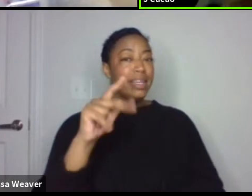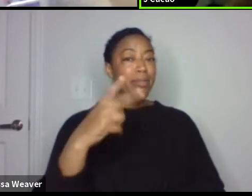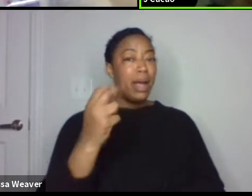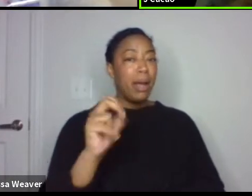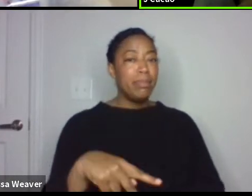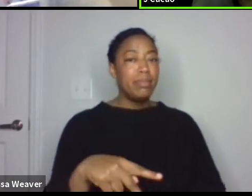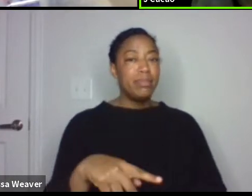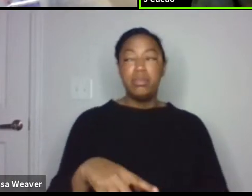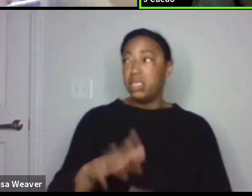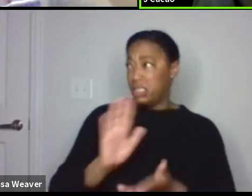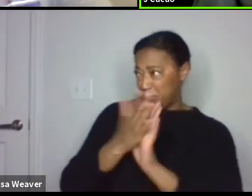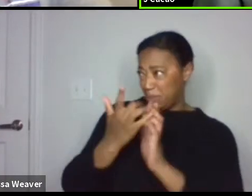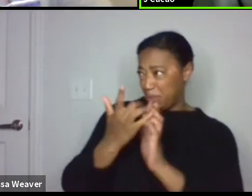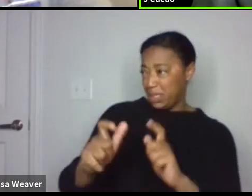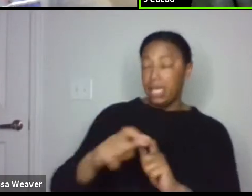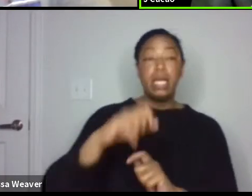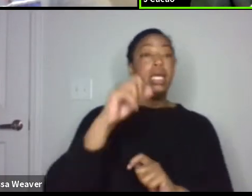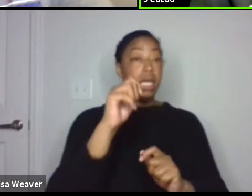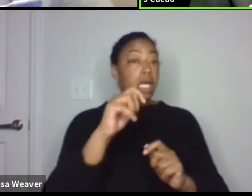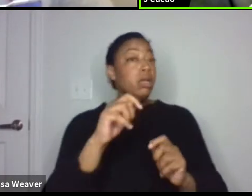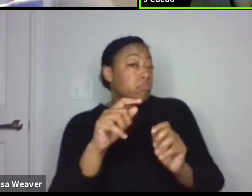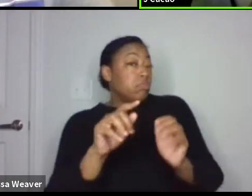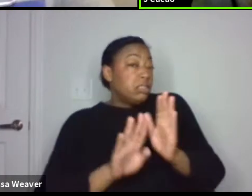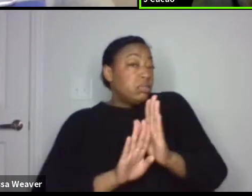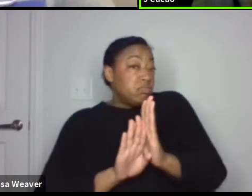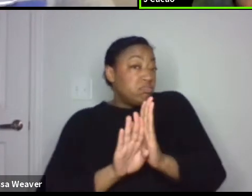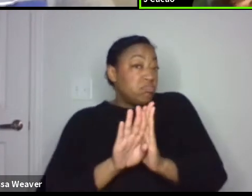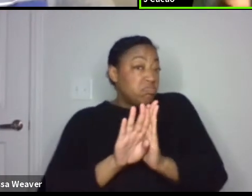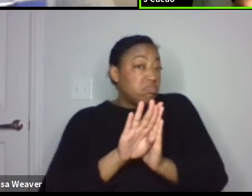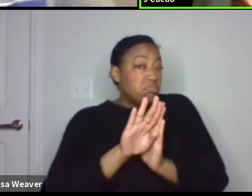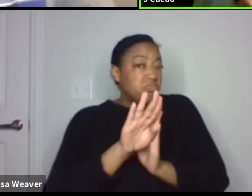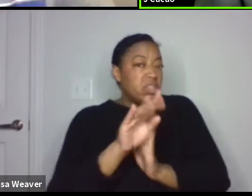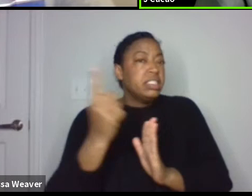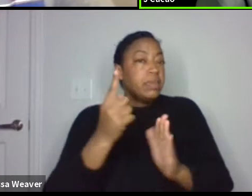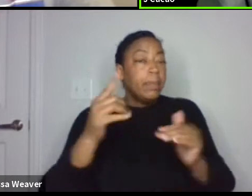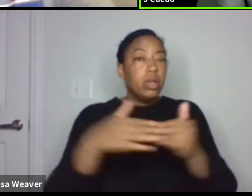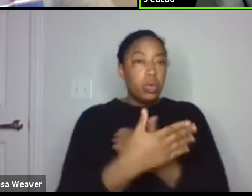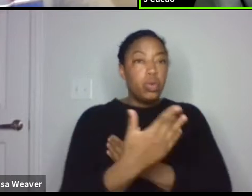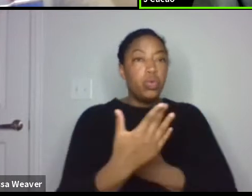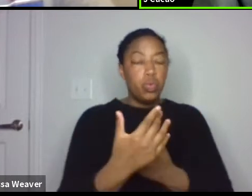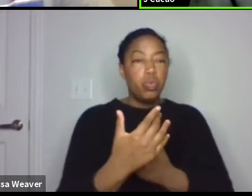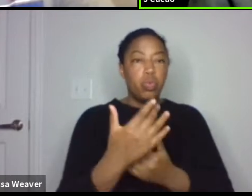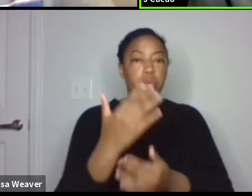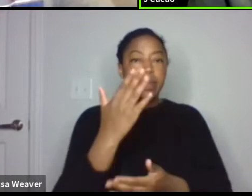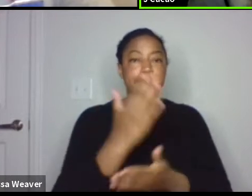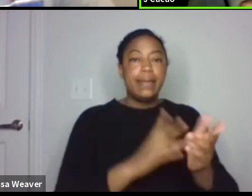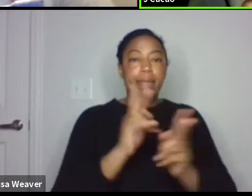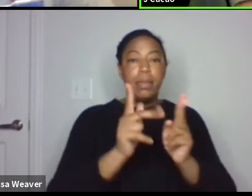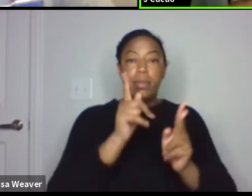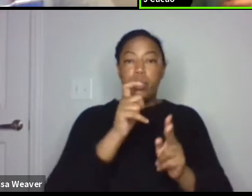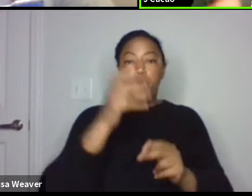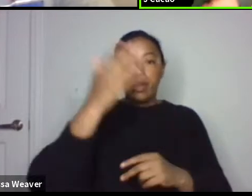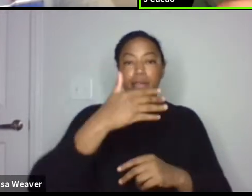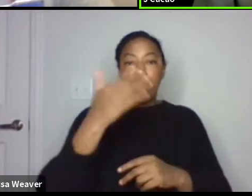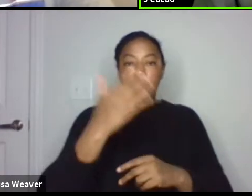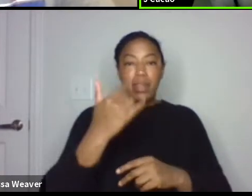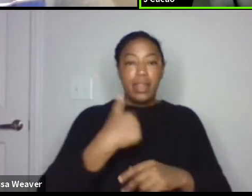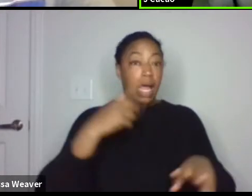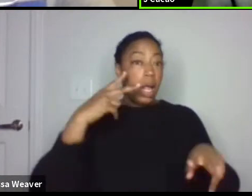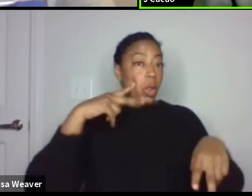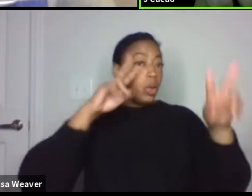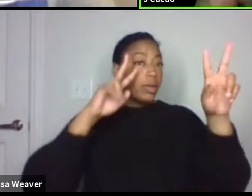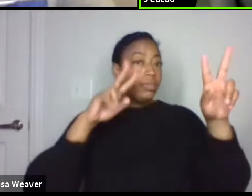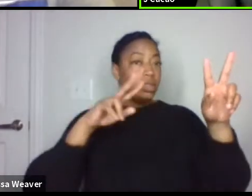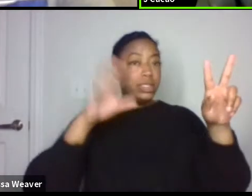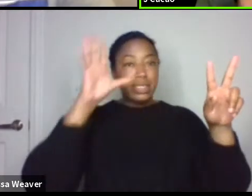It's getting big. It's something that's new. Some of the front runners, you know, that I kind of look up to, and that is